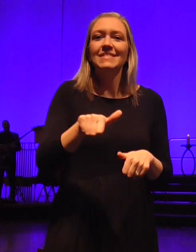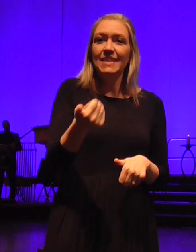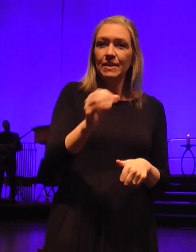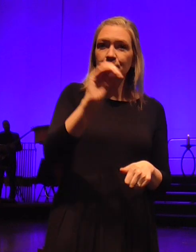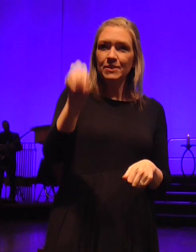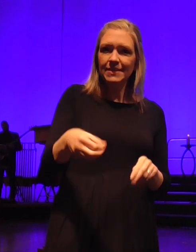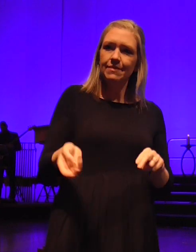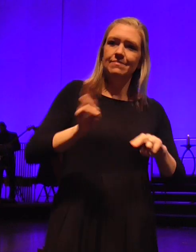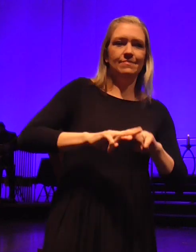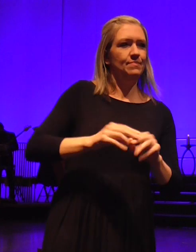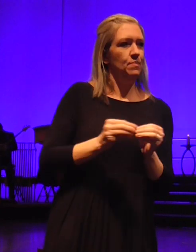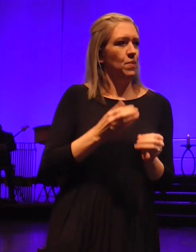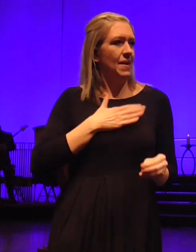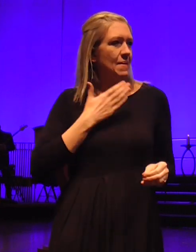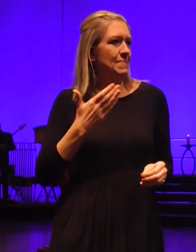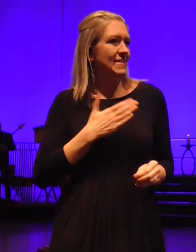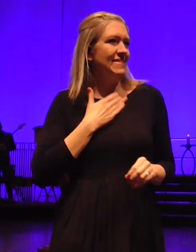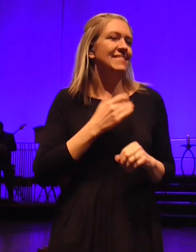10% happier.